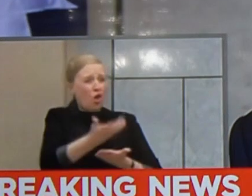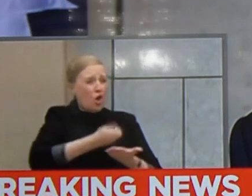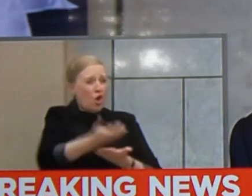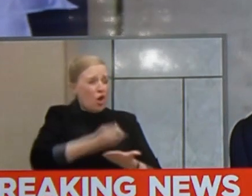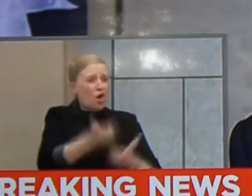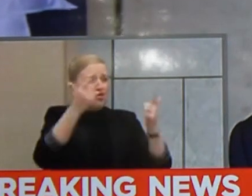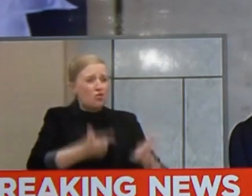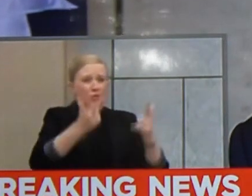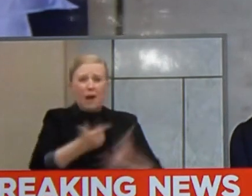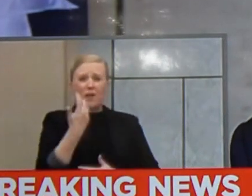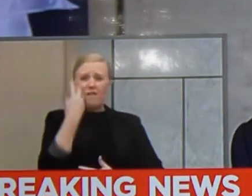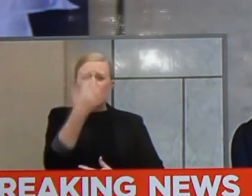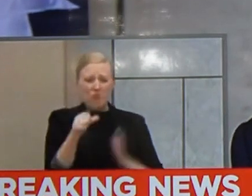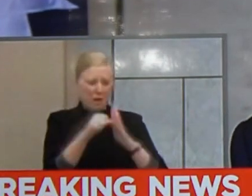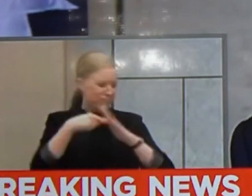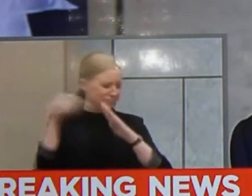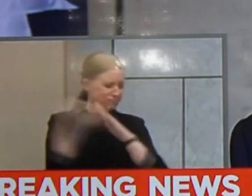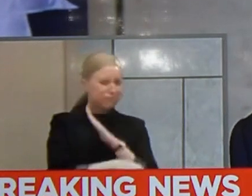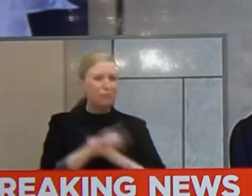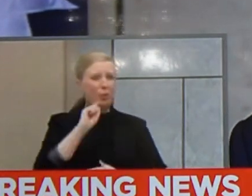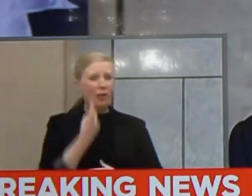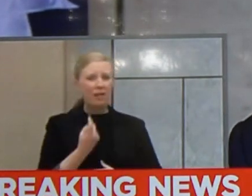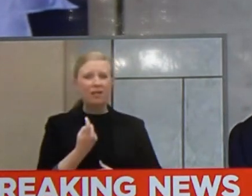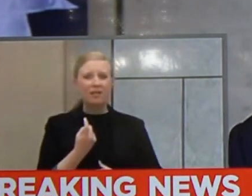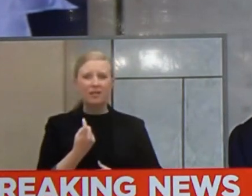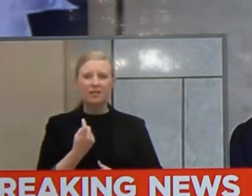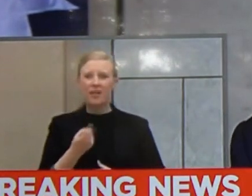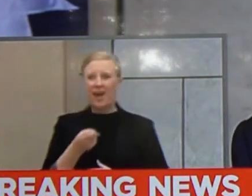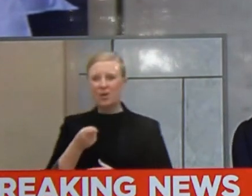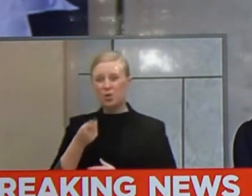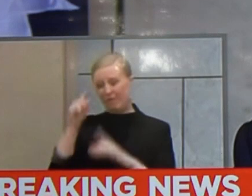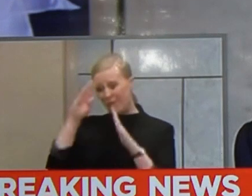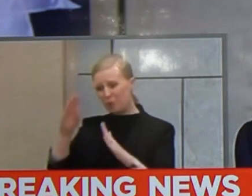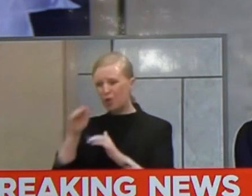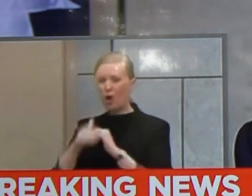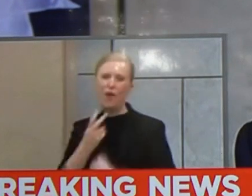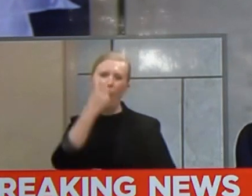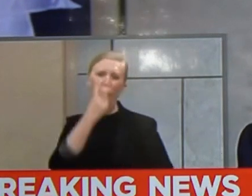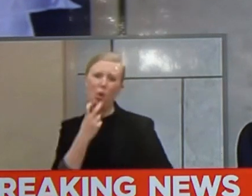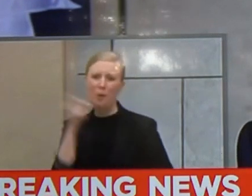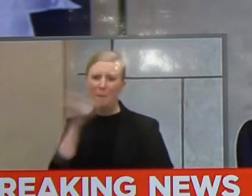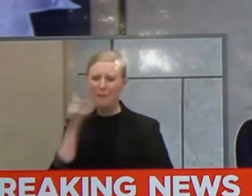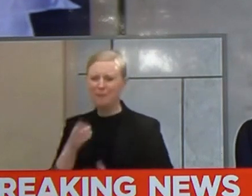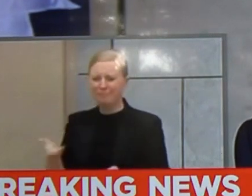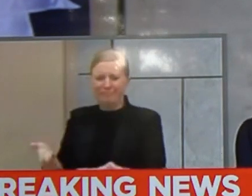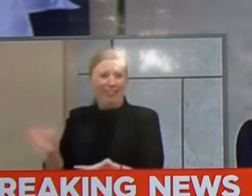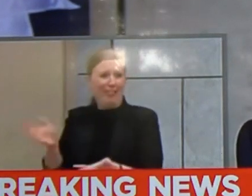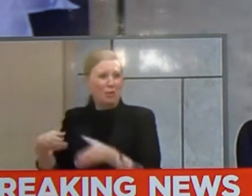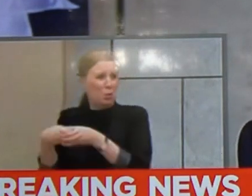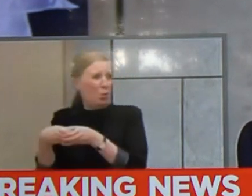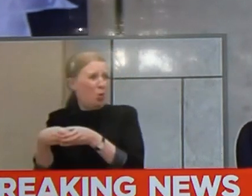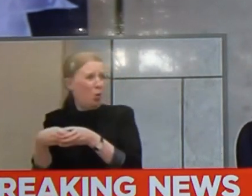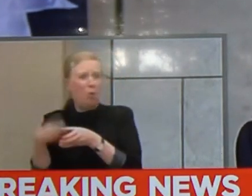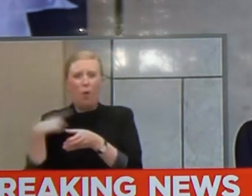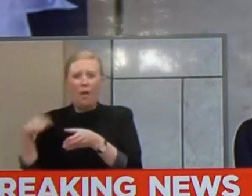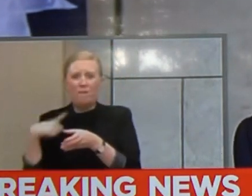destruction to save the lives of predominantly older Australians? Every Australian matters. Doesn't matter whether